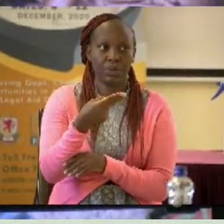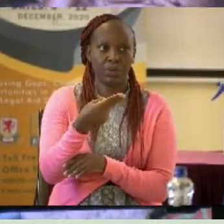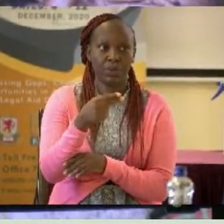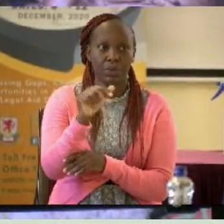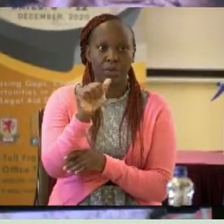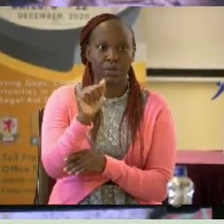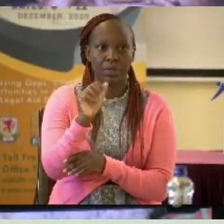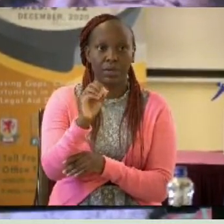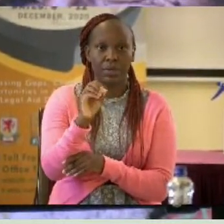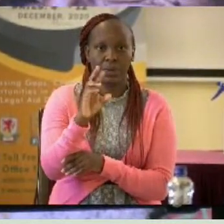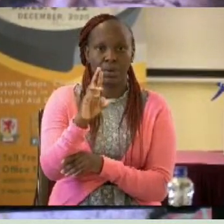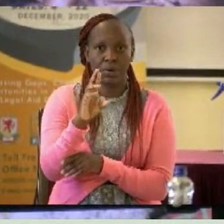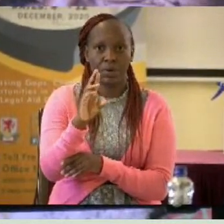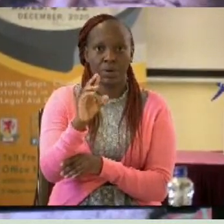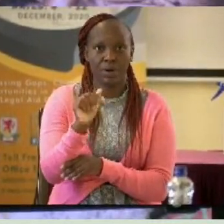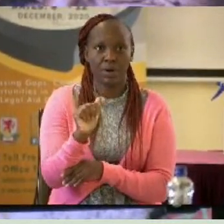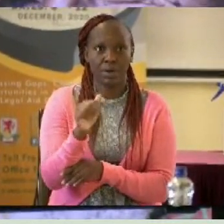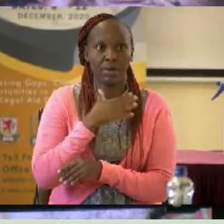kindly.